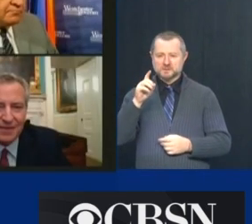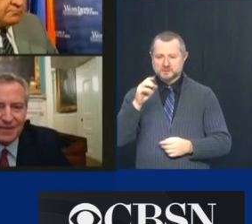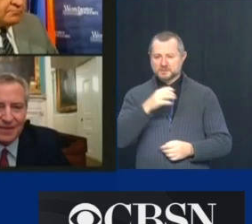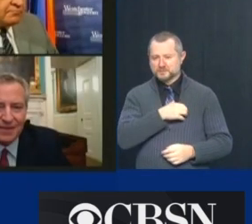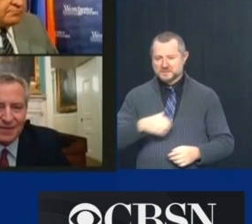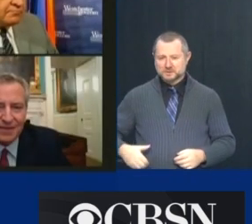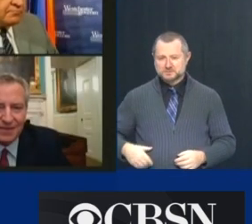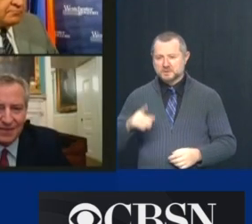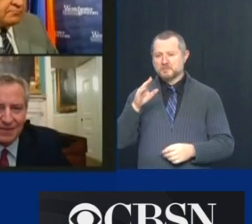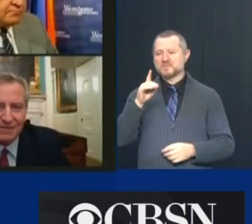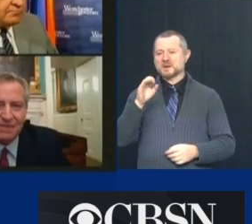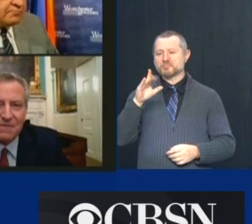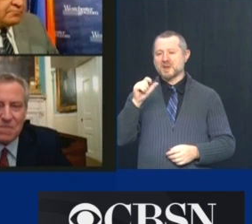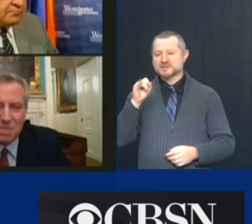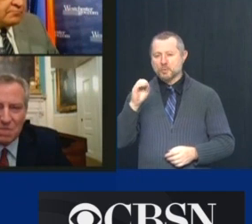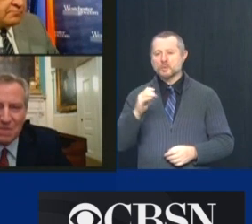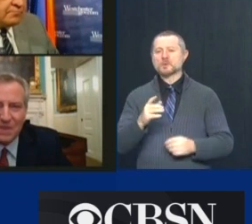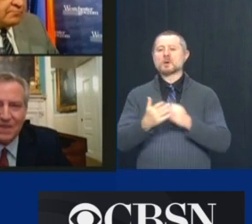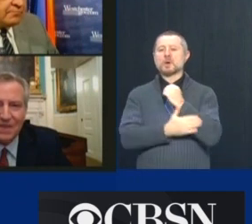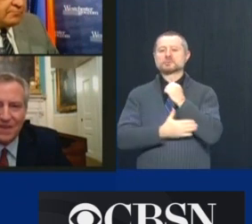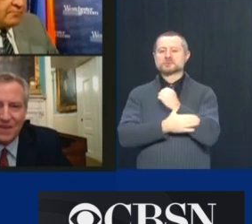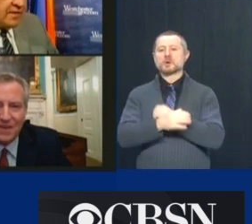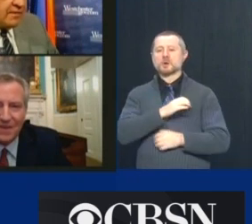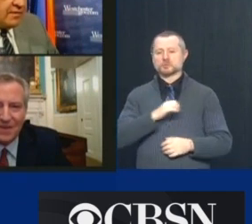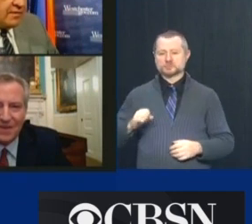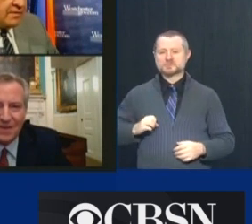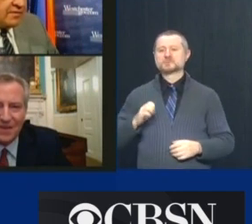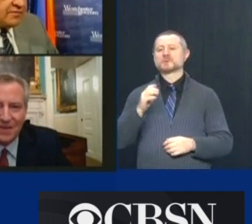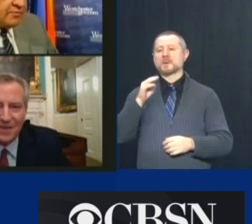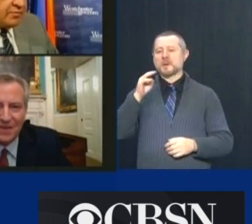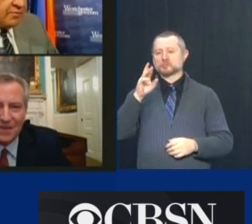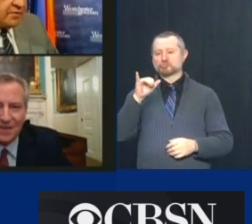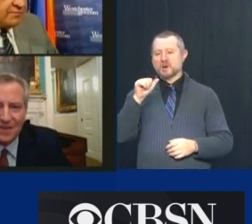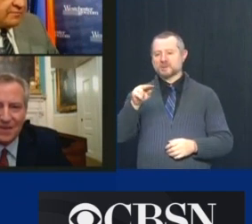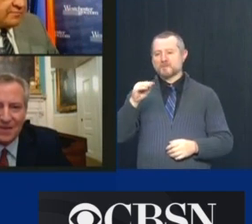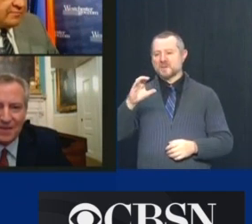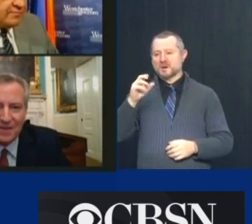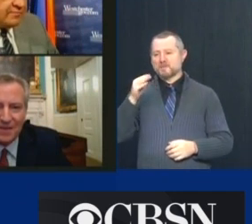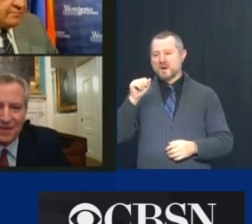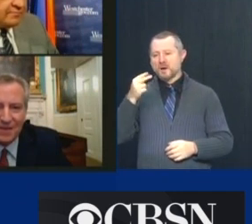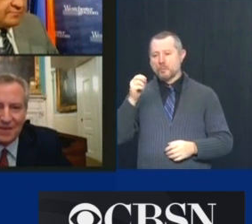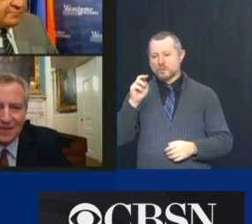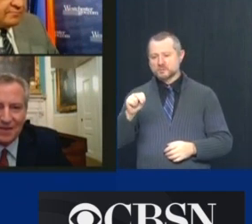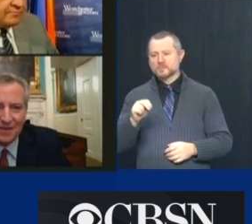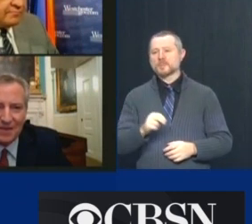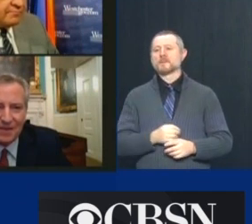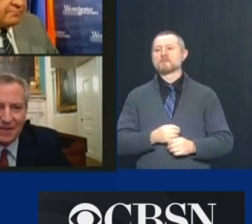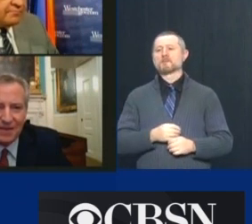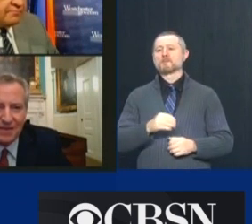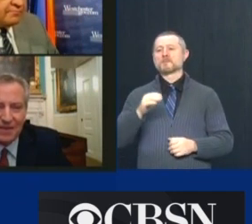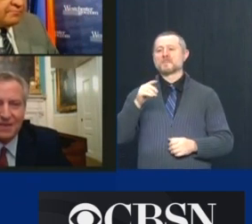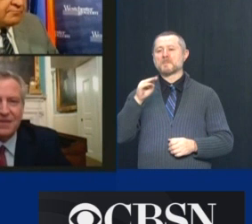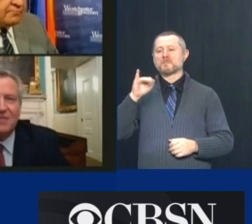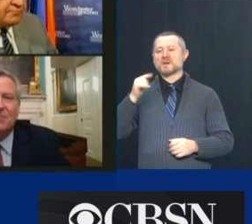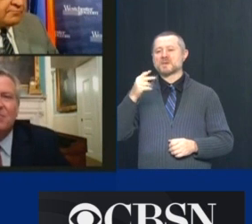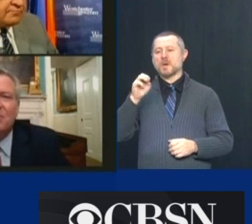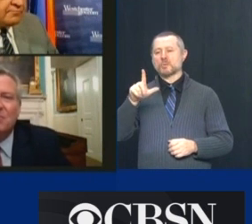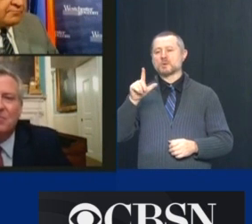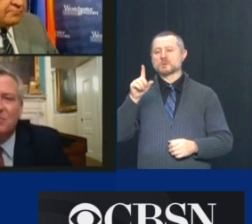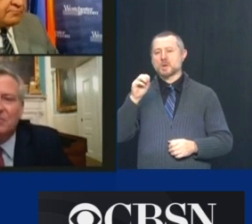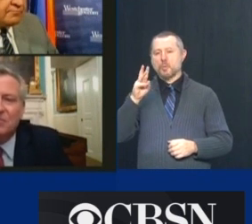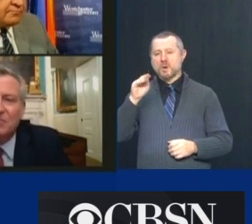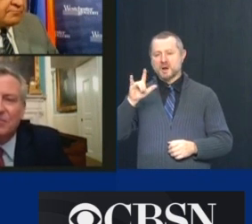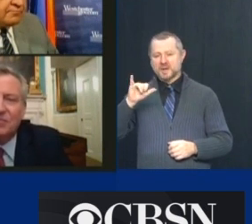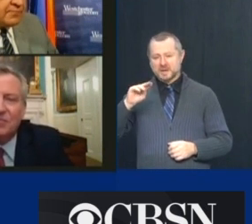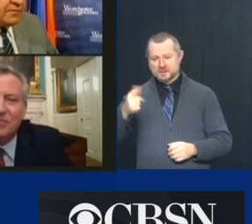County. We also have with us Michael Dowling, Beatrice Grouse, who's the head of Haney's, the Health